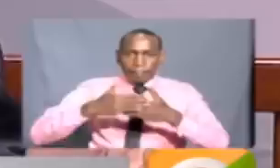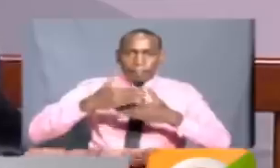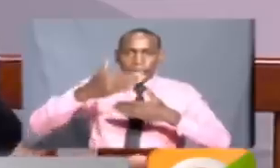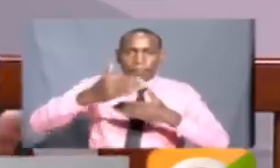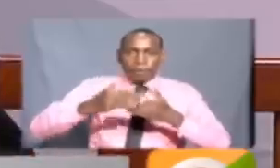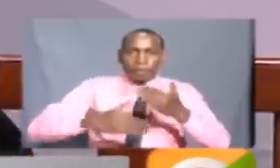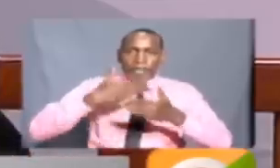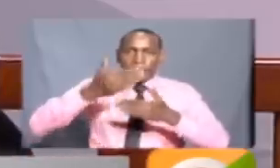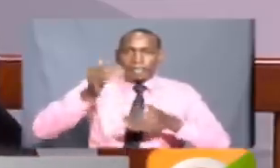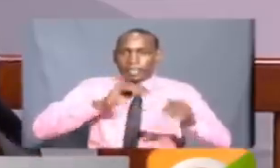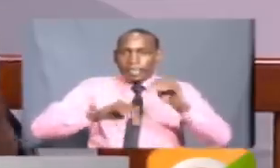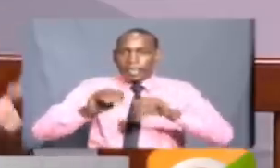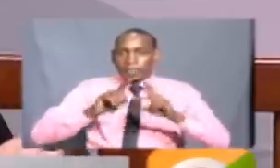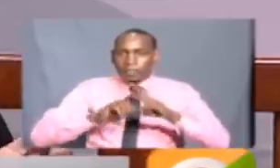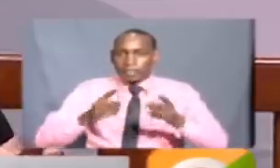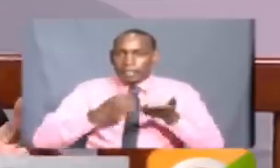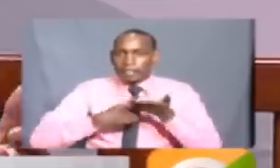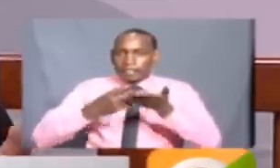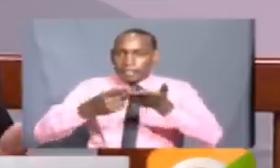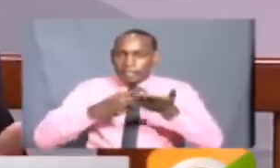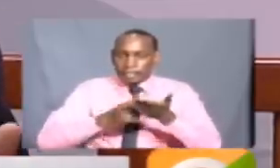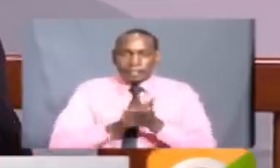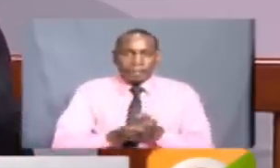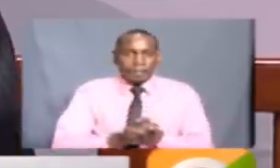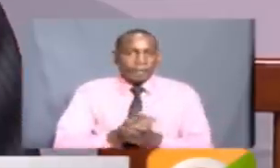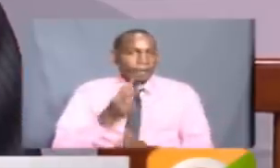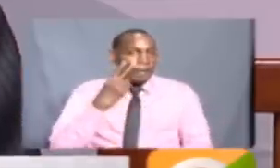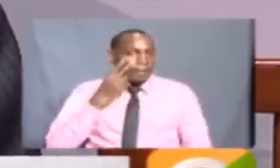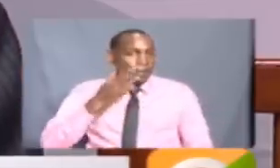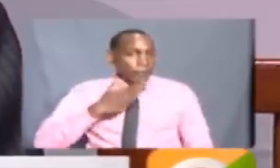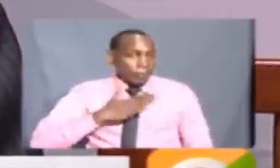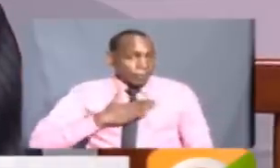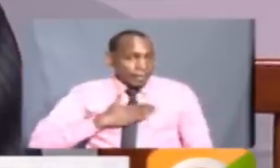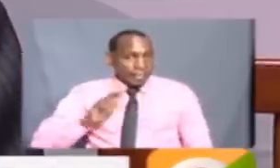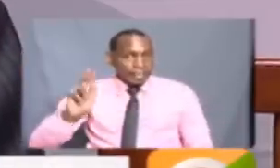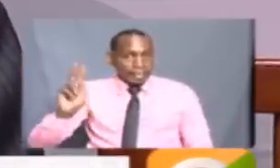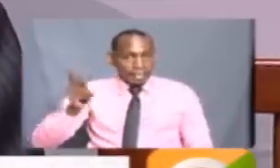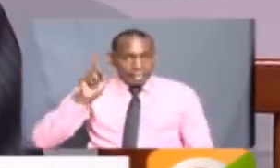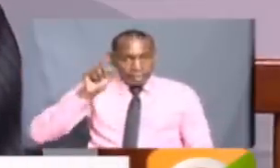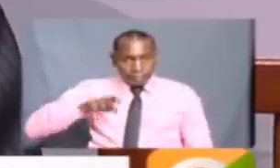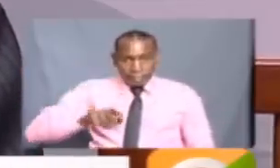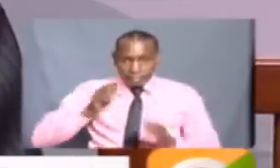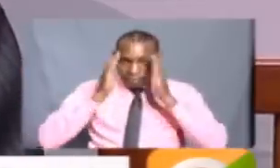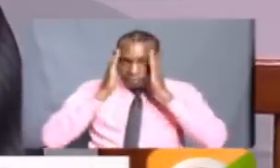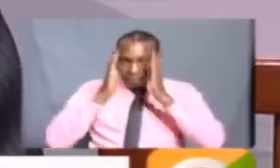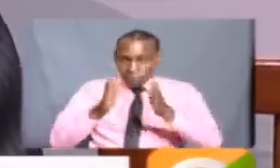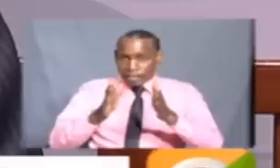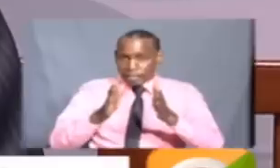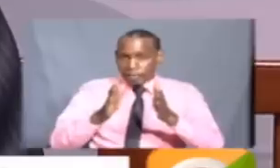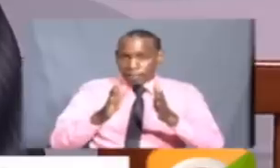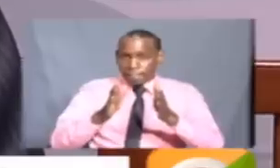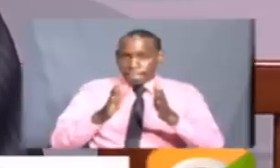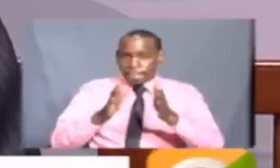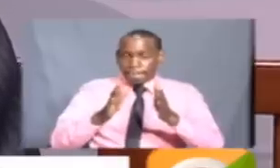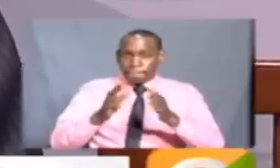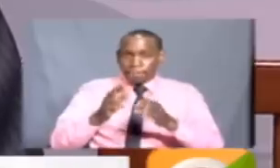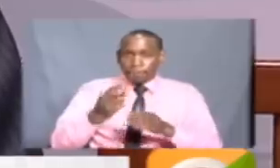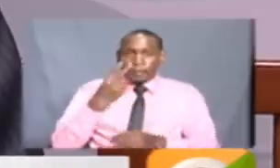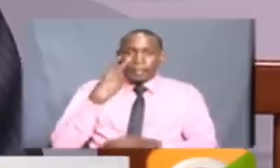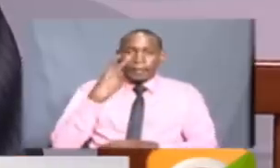next election, you begin to talk about it. My view is Kenya ought to focus on